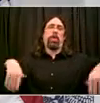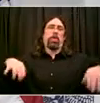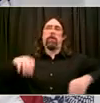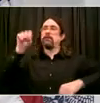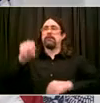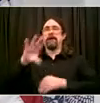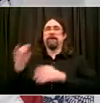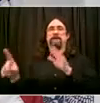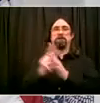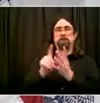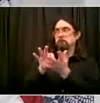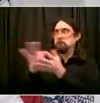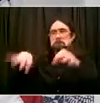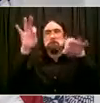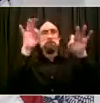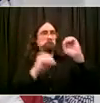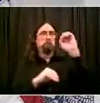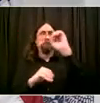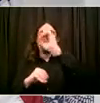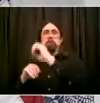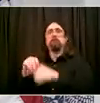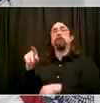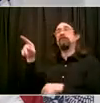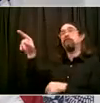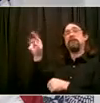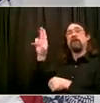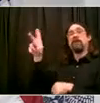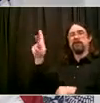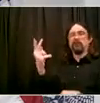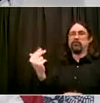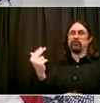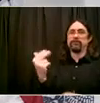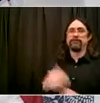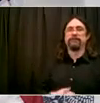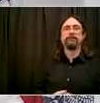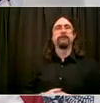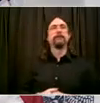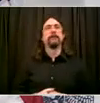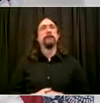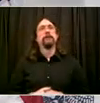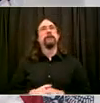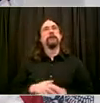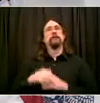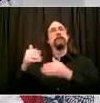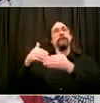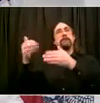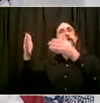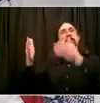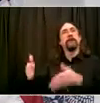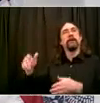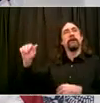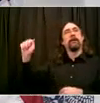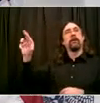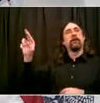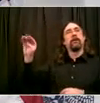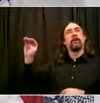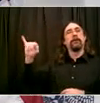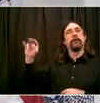Hey, good morning, Mayor. How are you? Good. How you been, Narmeen? I'm doing okay. A little tired today from all the snow coverage, but I'm hanging in